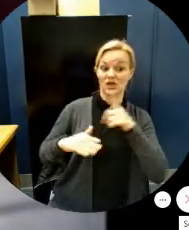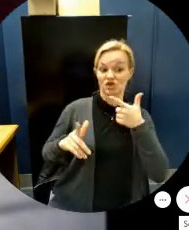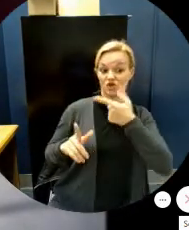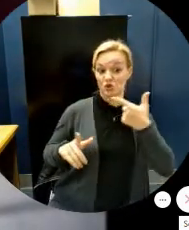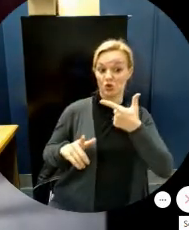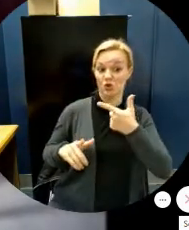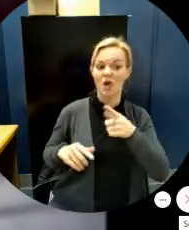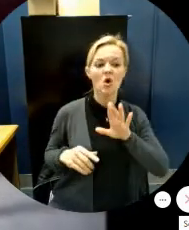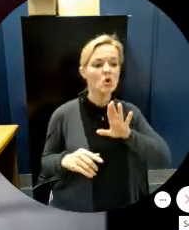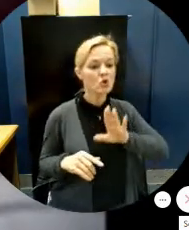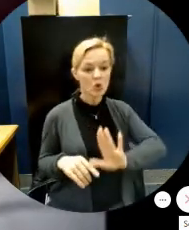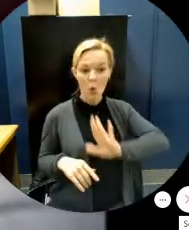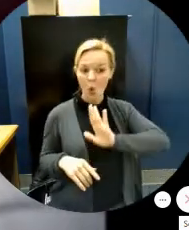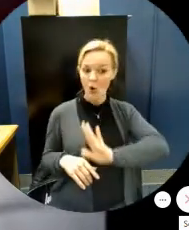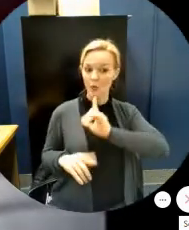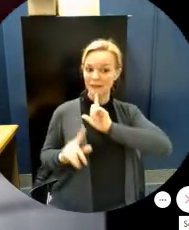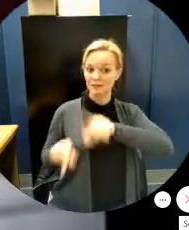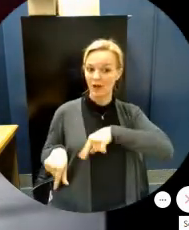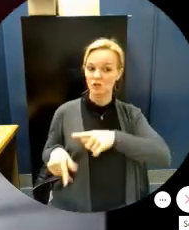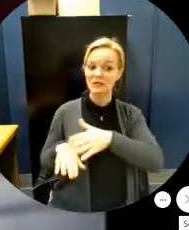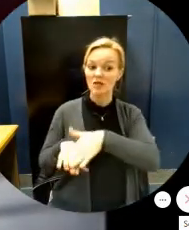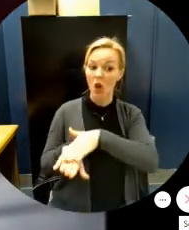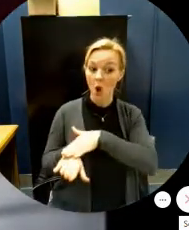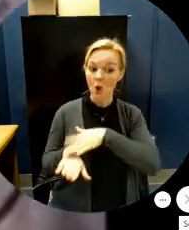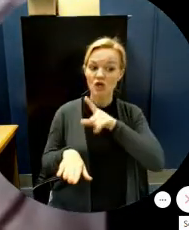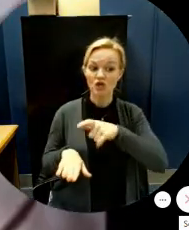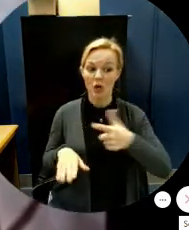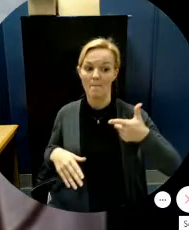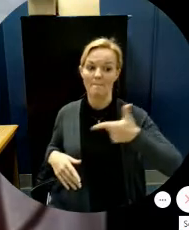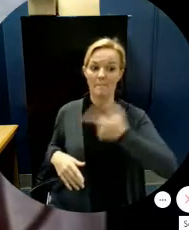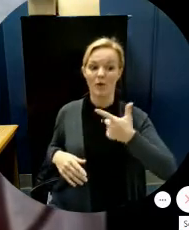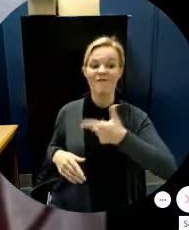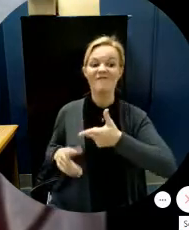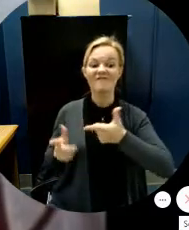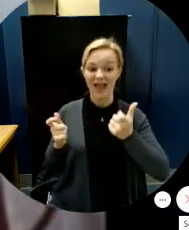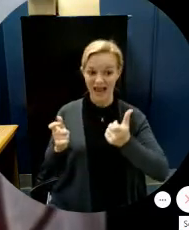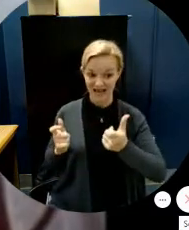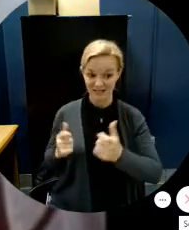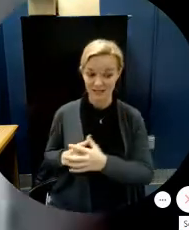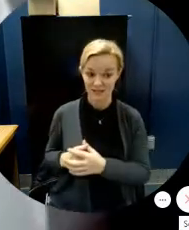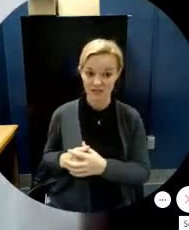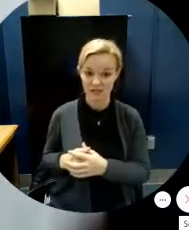slower than you should have. As soon as he jumped up with that gun, it should have been. You just right away.